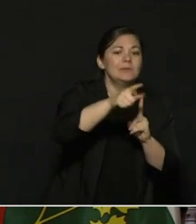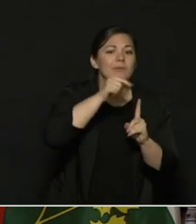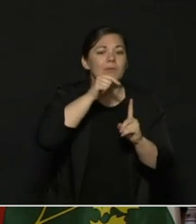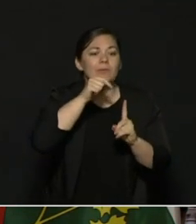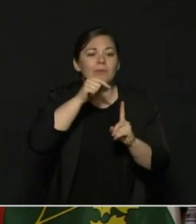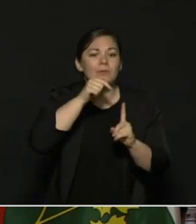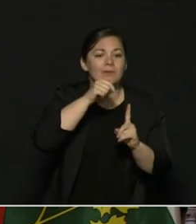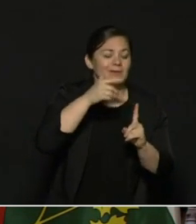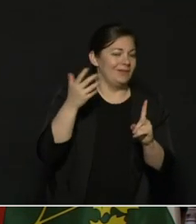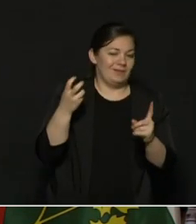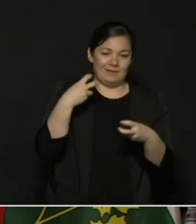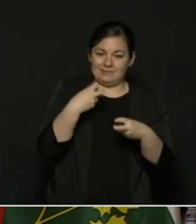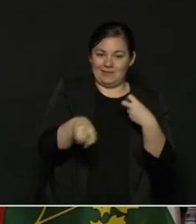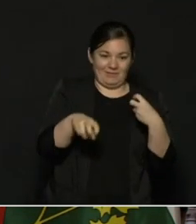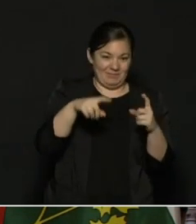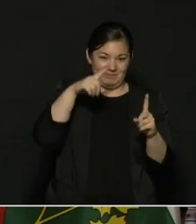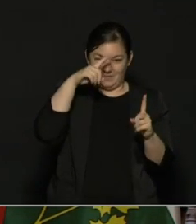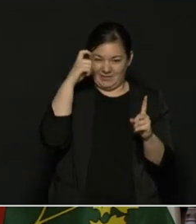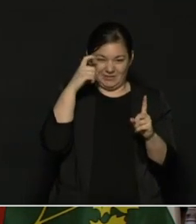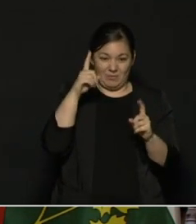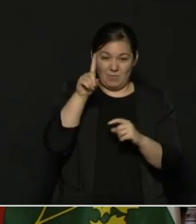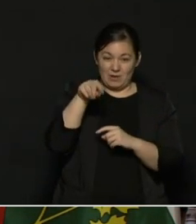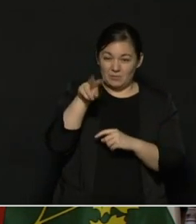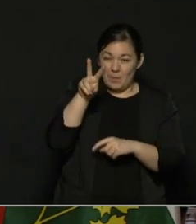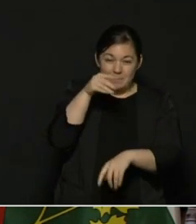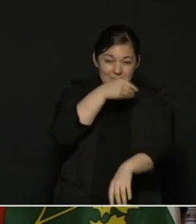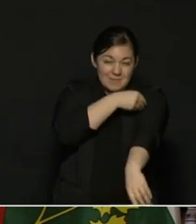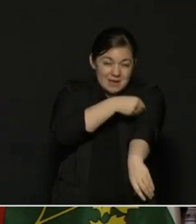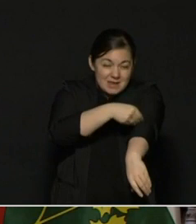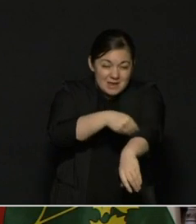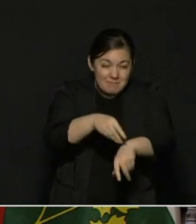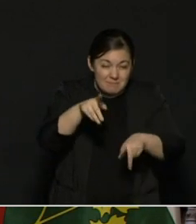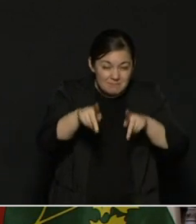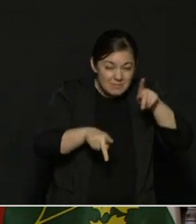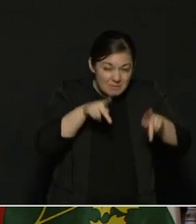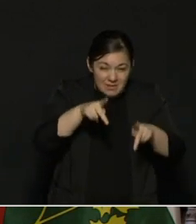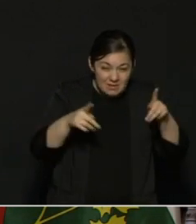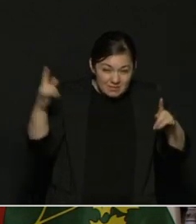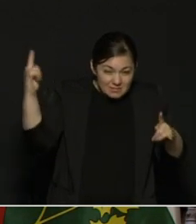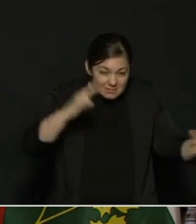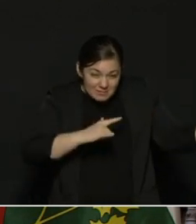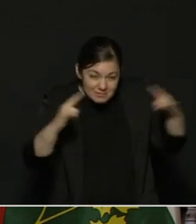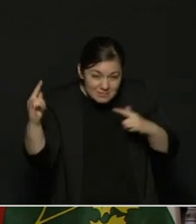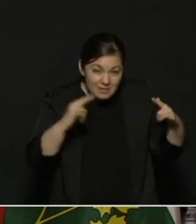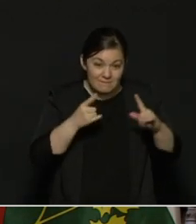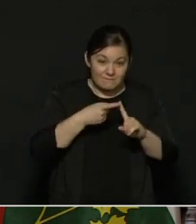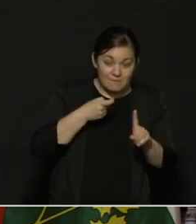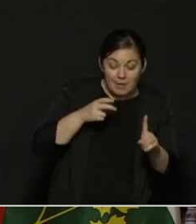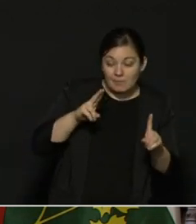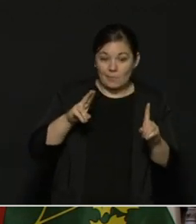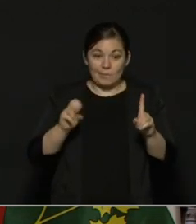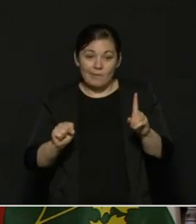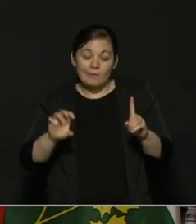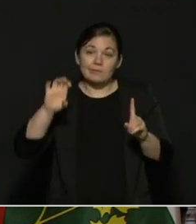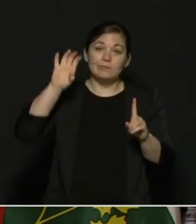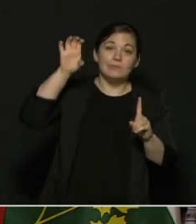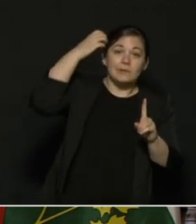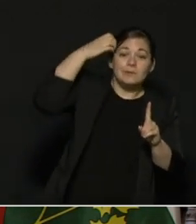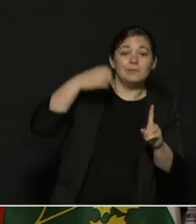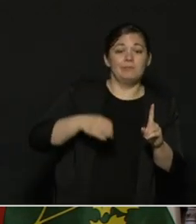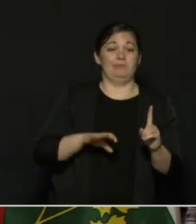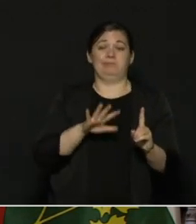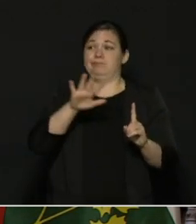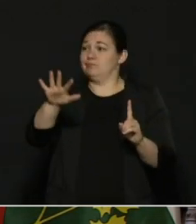million Ontarians returned to Canada from the USA and from some other sites abroad, but they were already closing down international travel at that